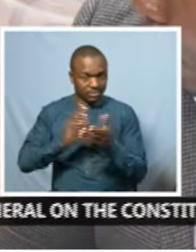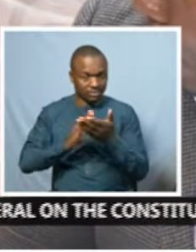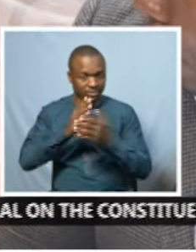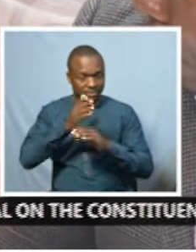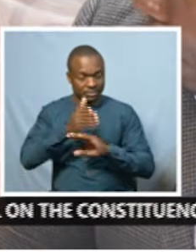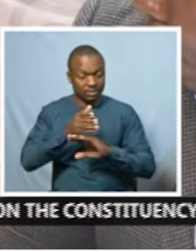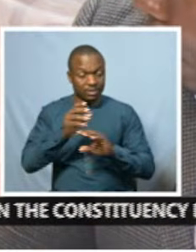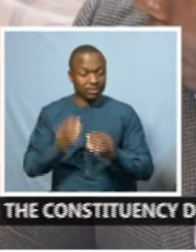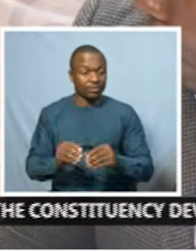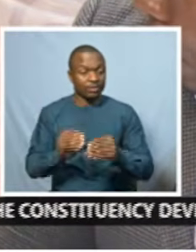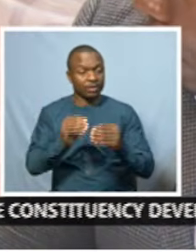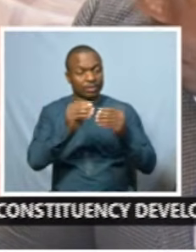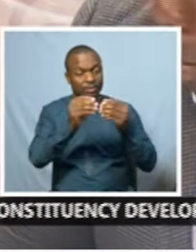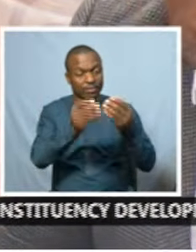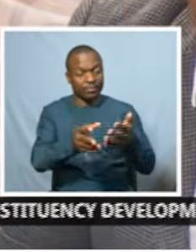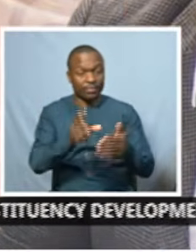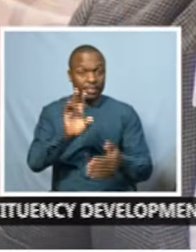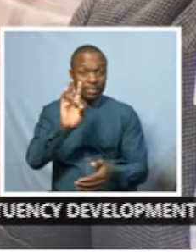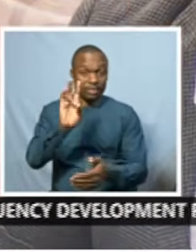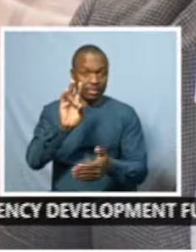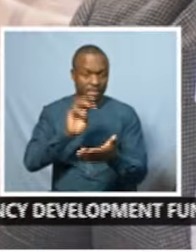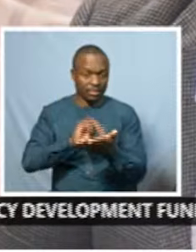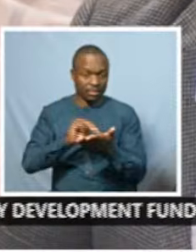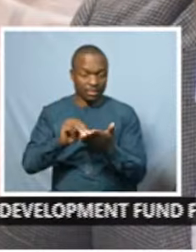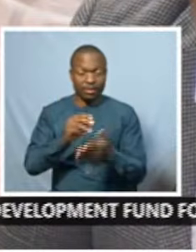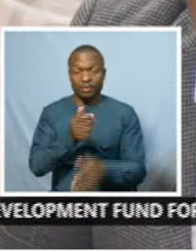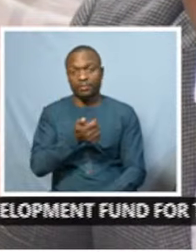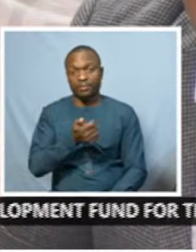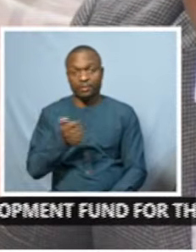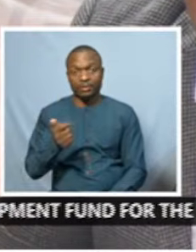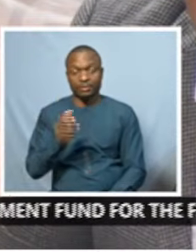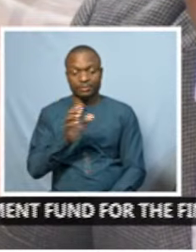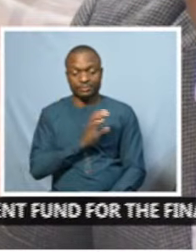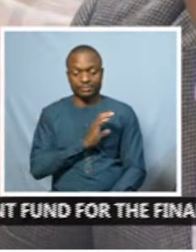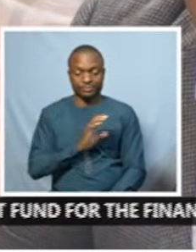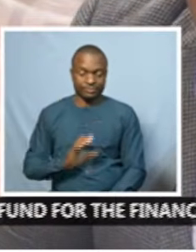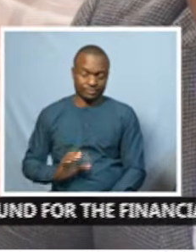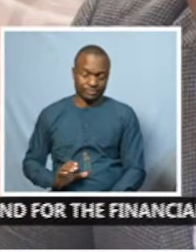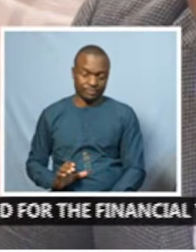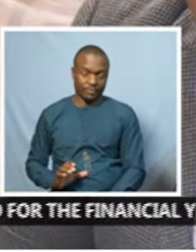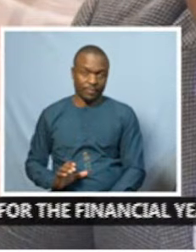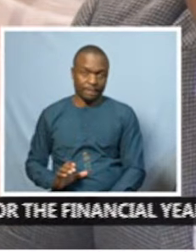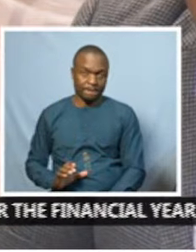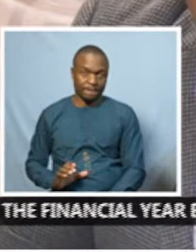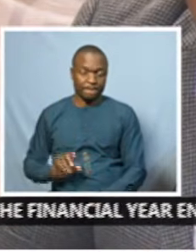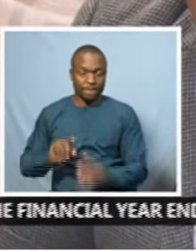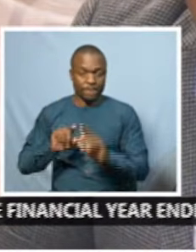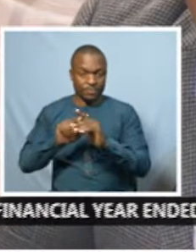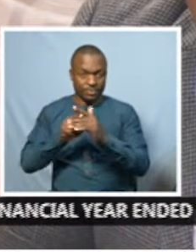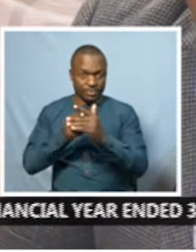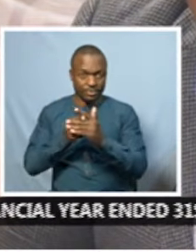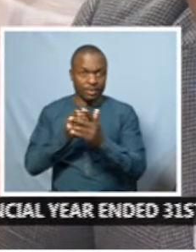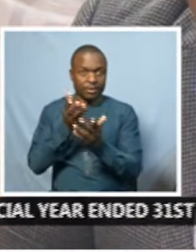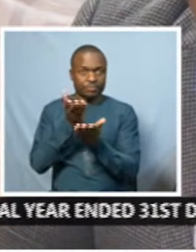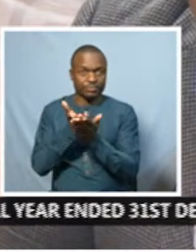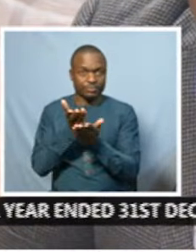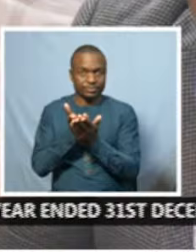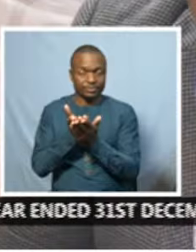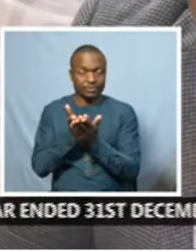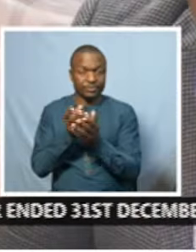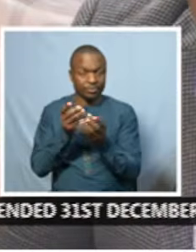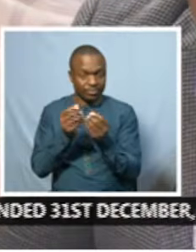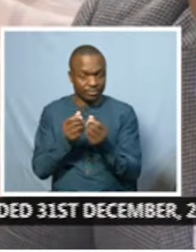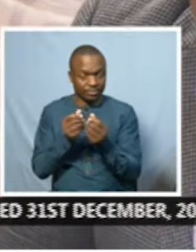had disbursed the 7 million to other contractors, that we started claiming for funds from the